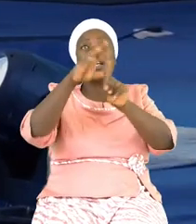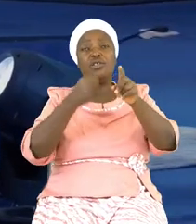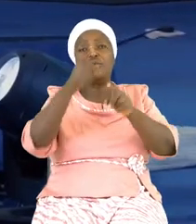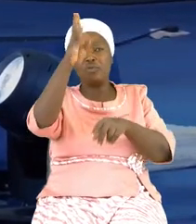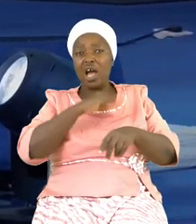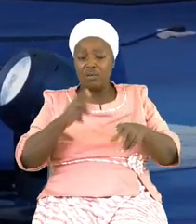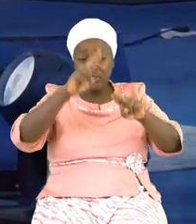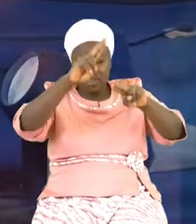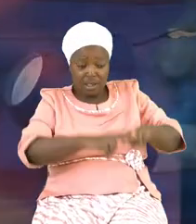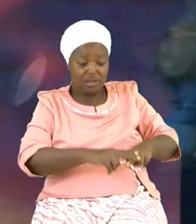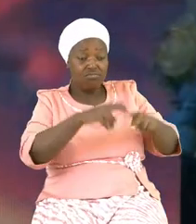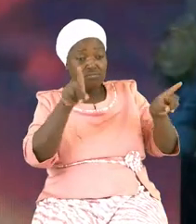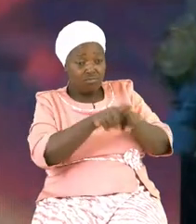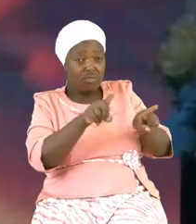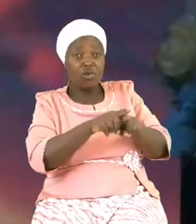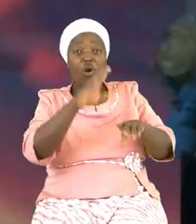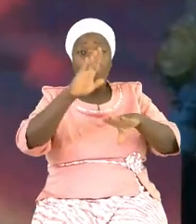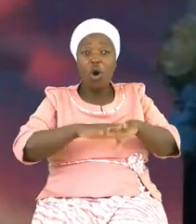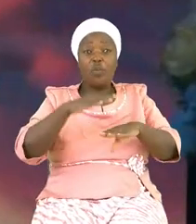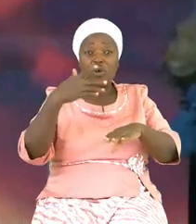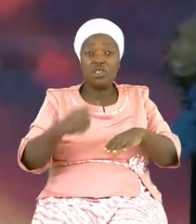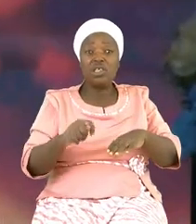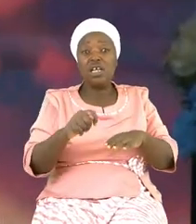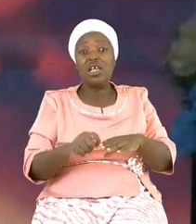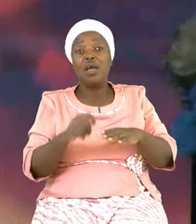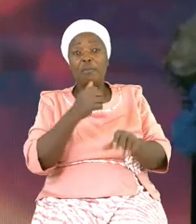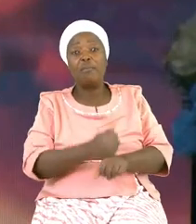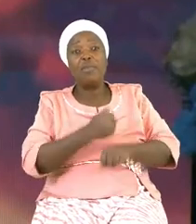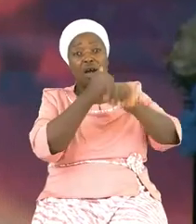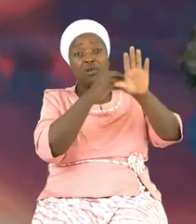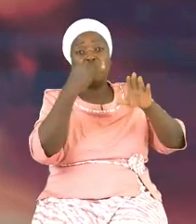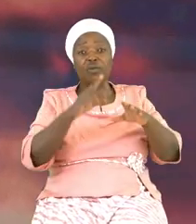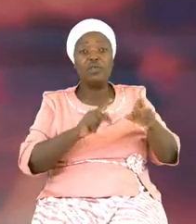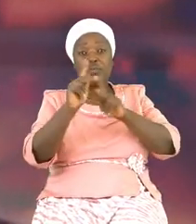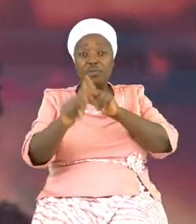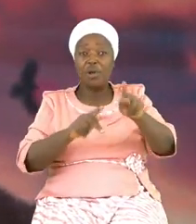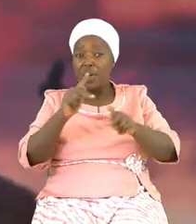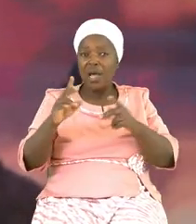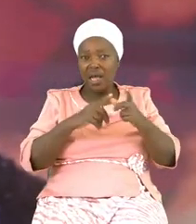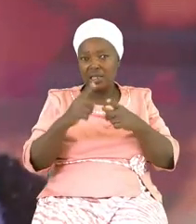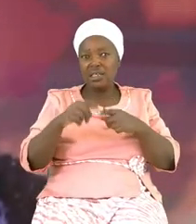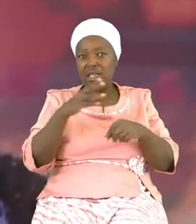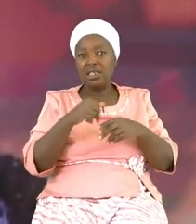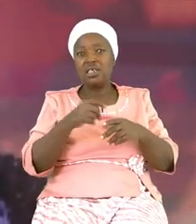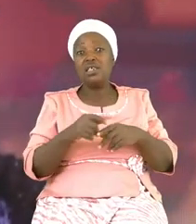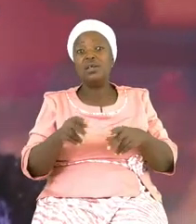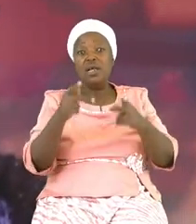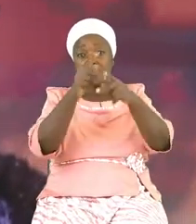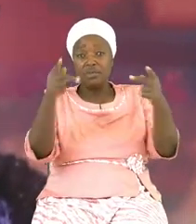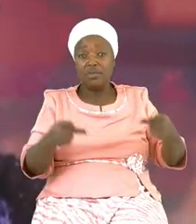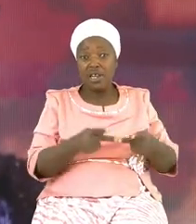also upon the mount of the congregation, and in the sides of the north. Look at